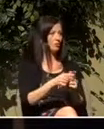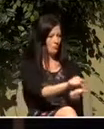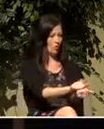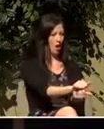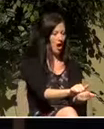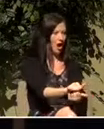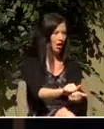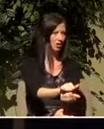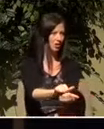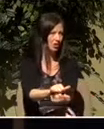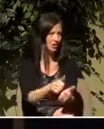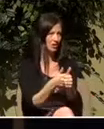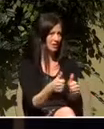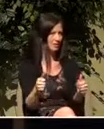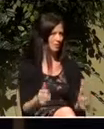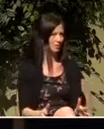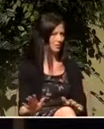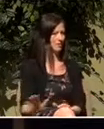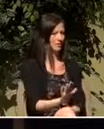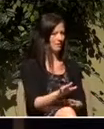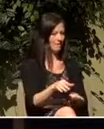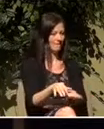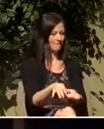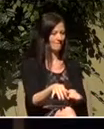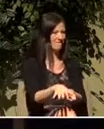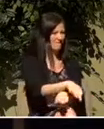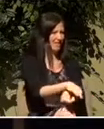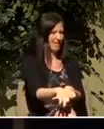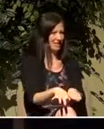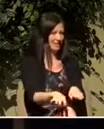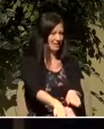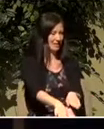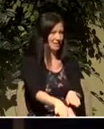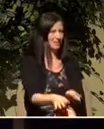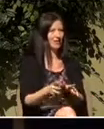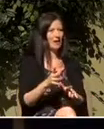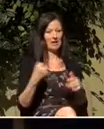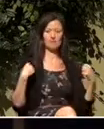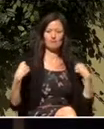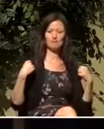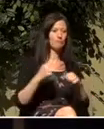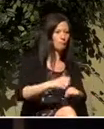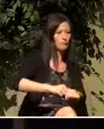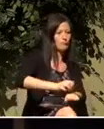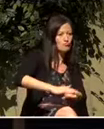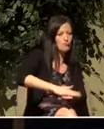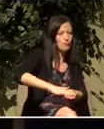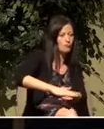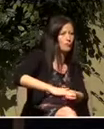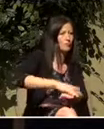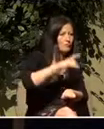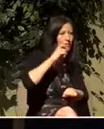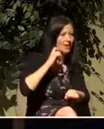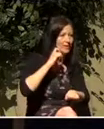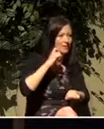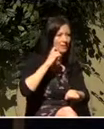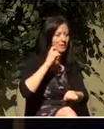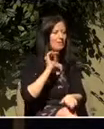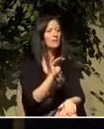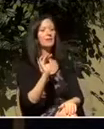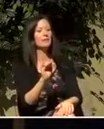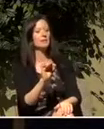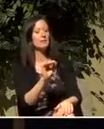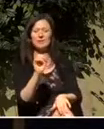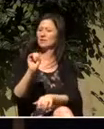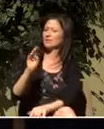feet, drying them with the towel that was wrapped around him. He came to Simon Peter, who said to him, "Lord, are you going